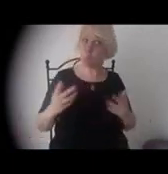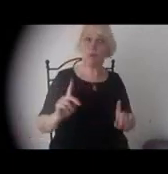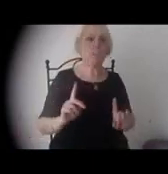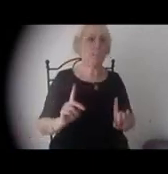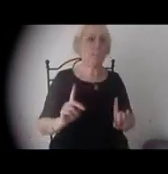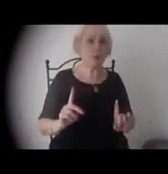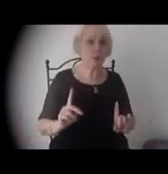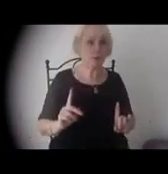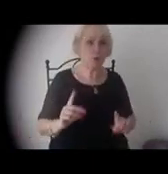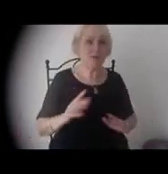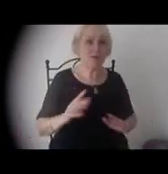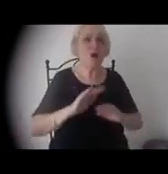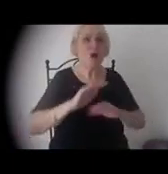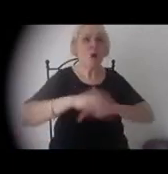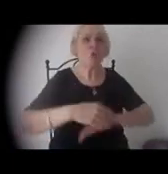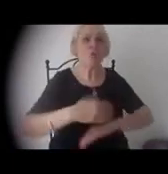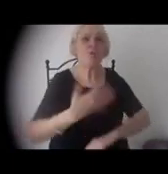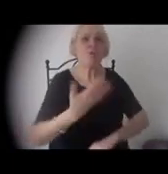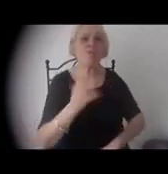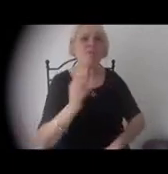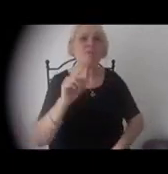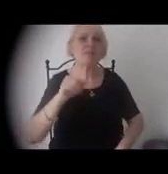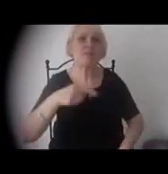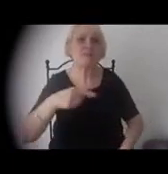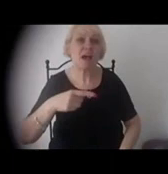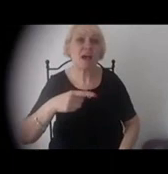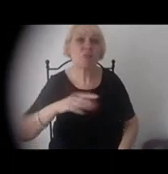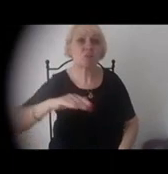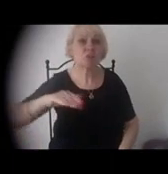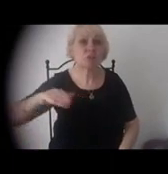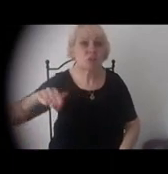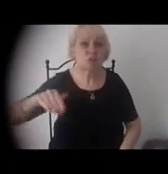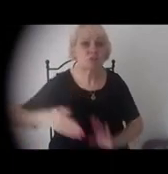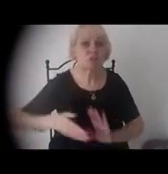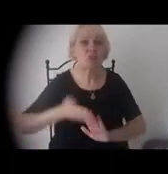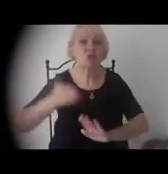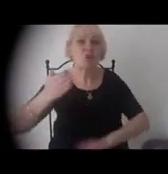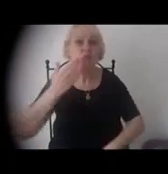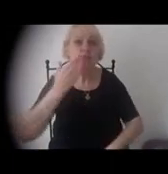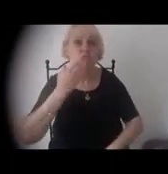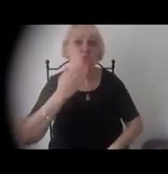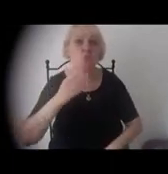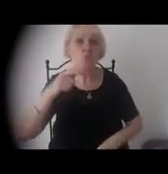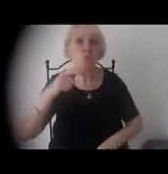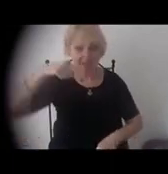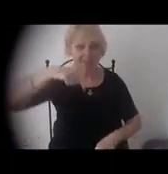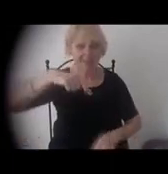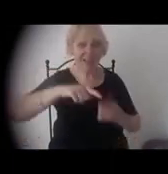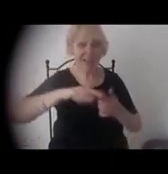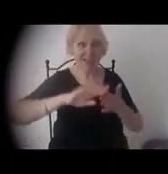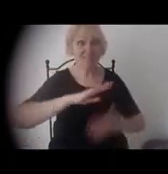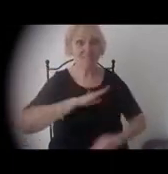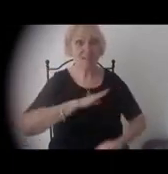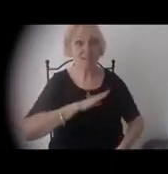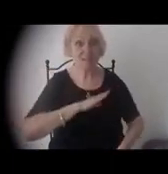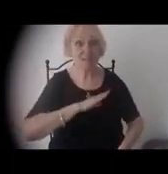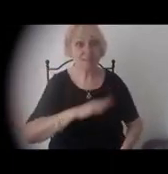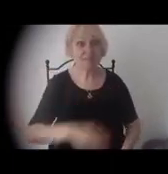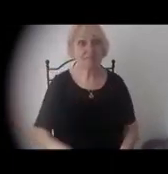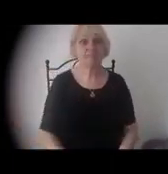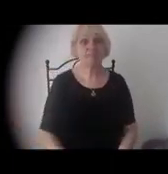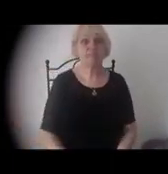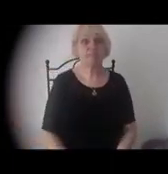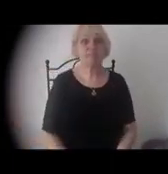the amount of money we would need, and it's not just the money, but it's also the actually accessing the devices. One, it would